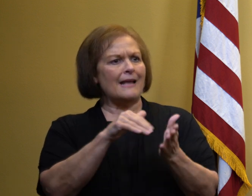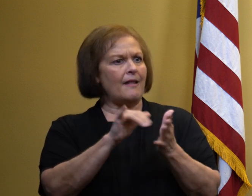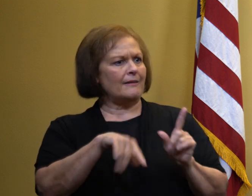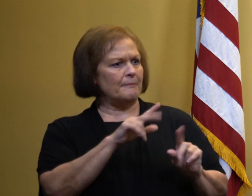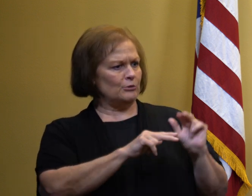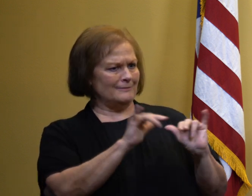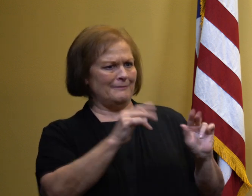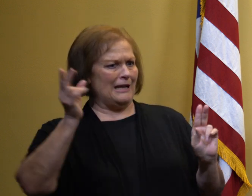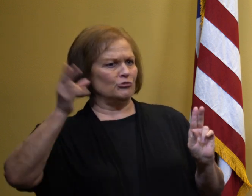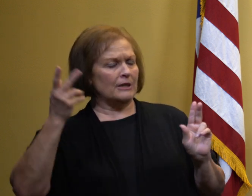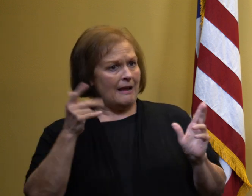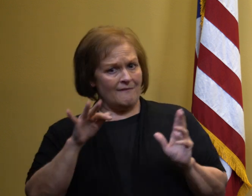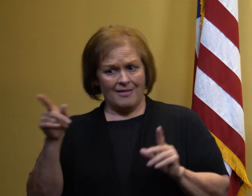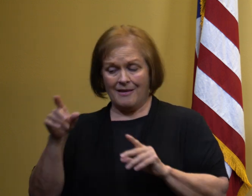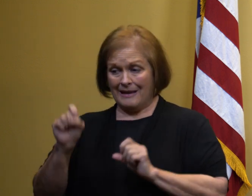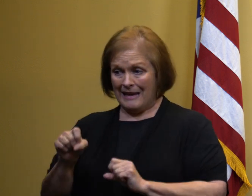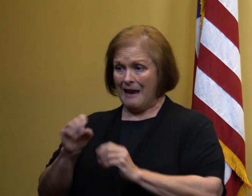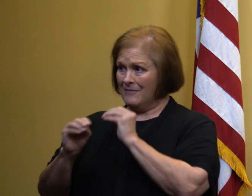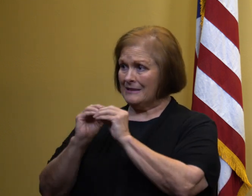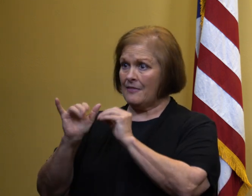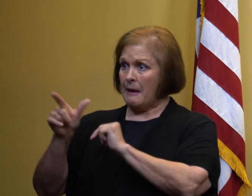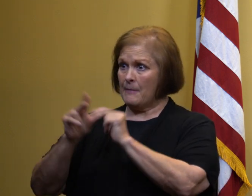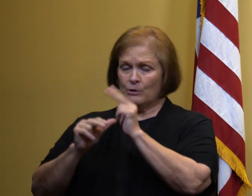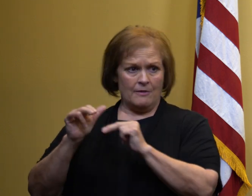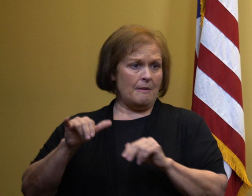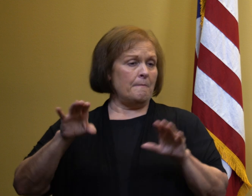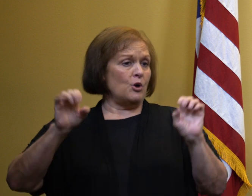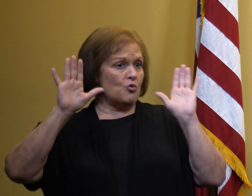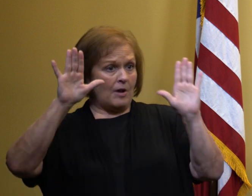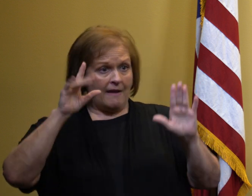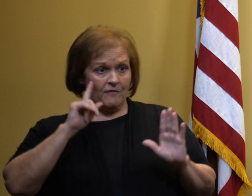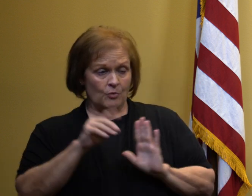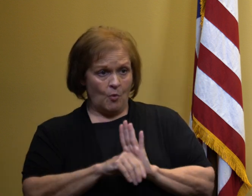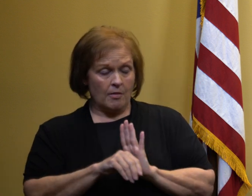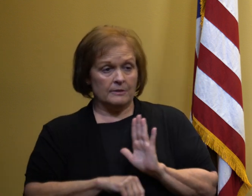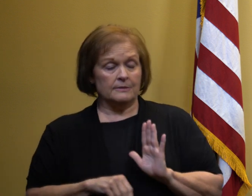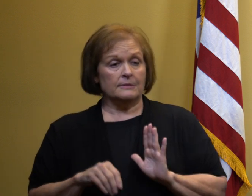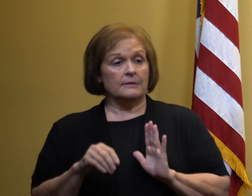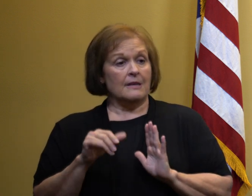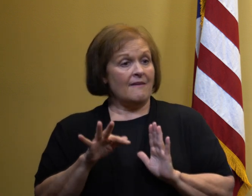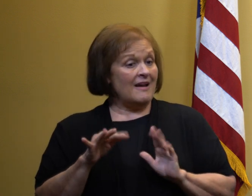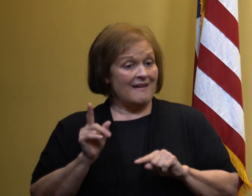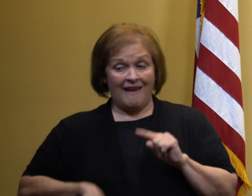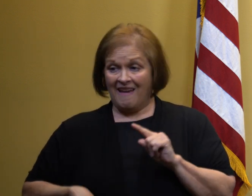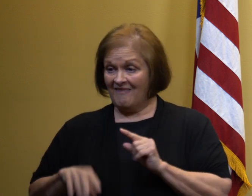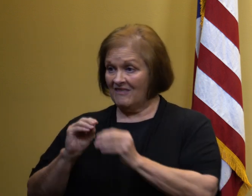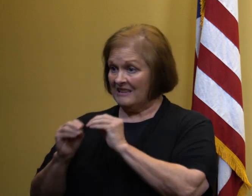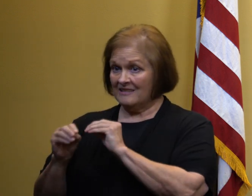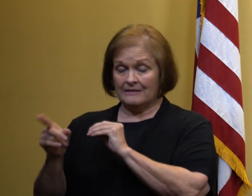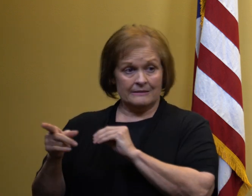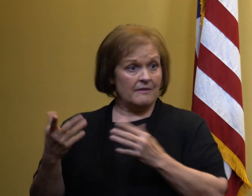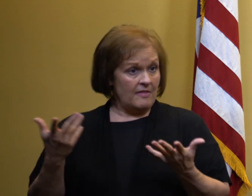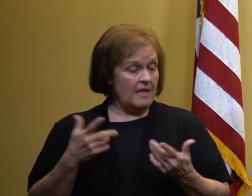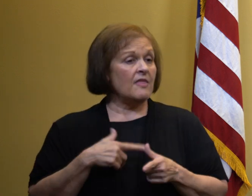historic. If it can be redeveloped, great. I think it's a great thing for the city of New Orleans. However, if it cannot be,